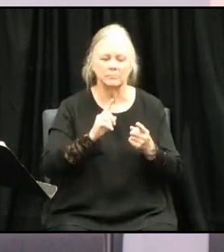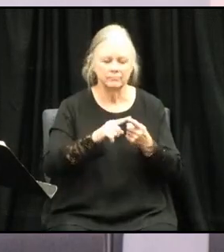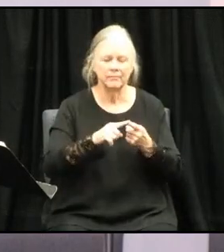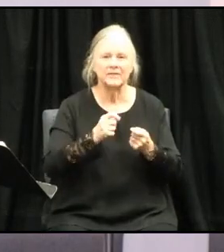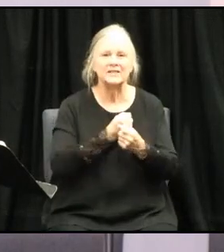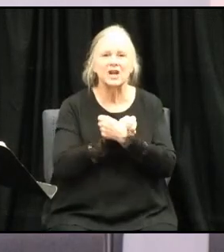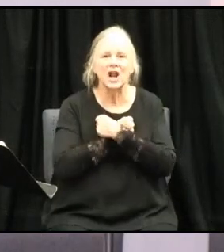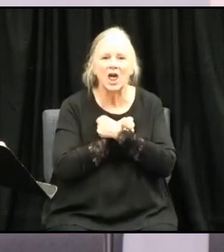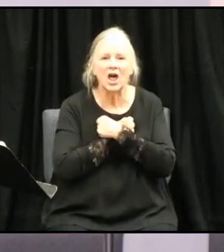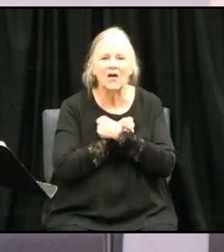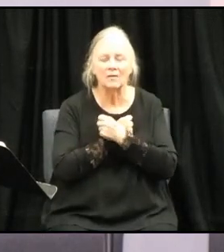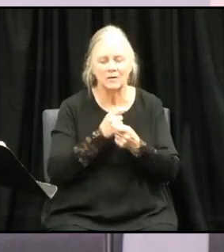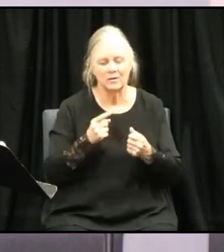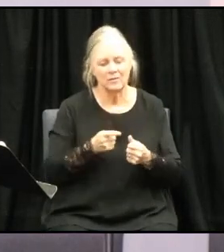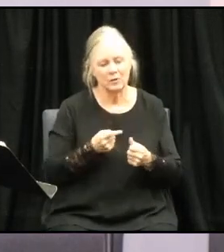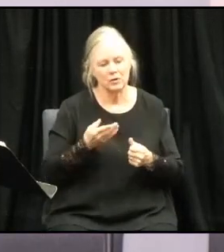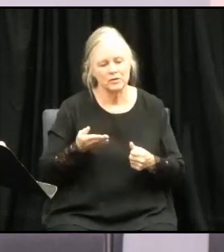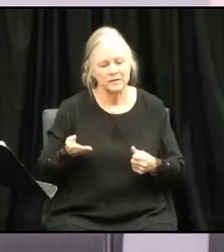First thing in our next